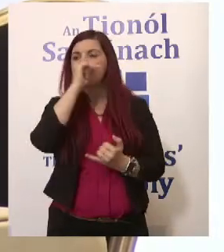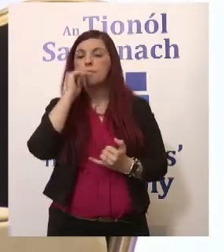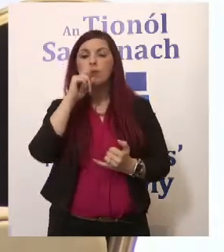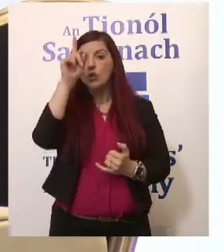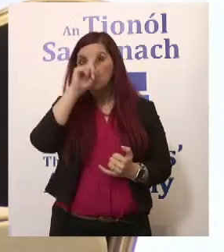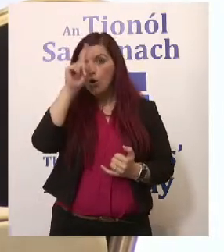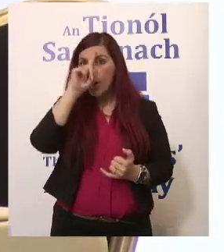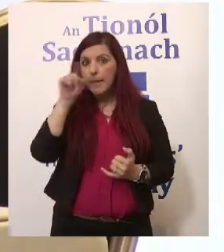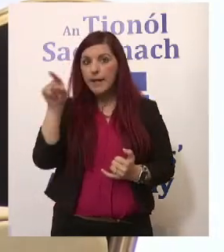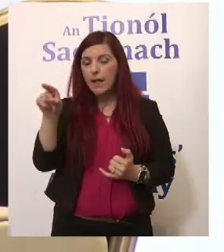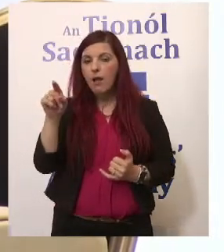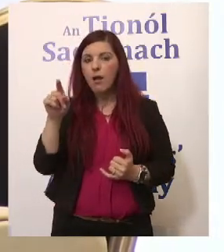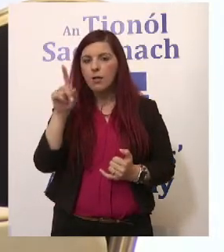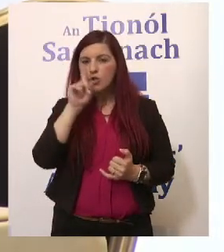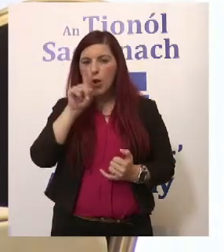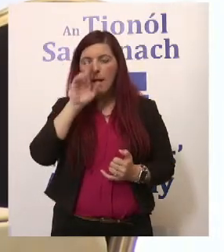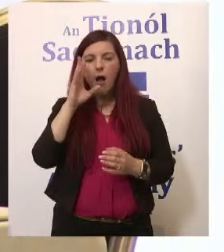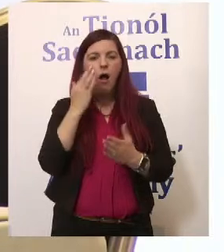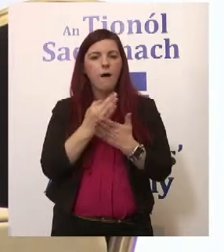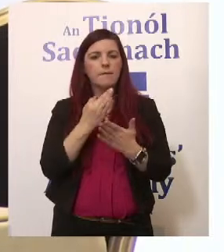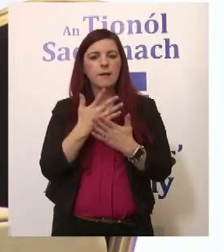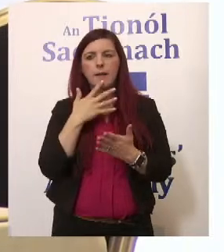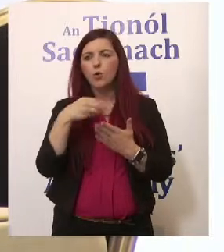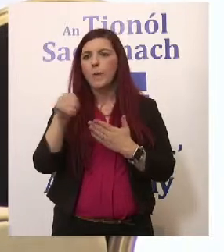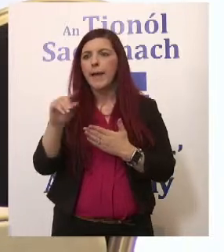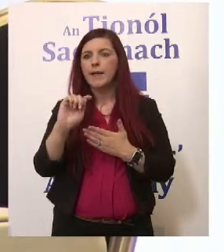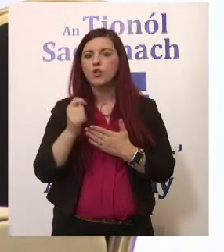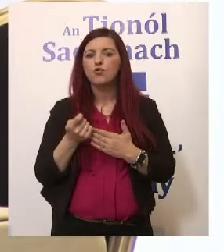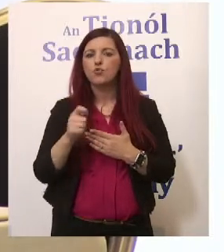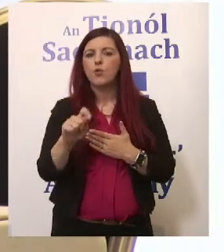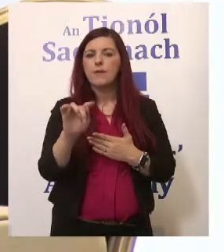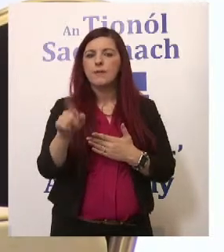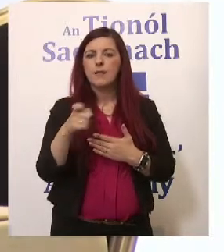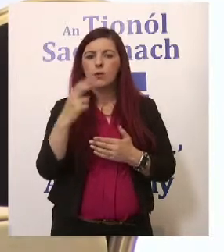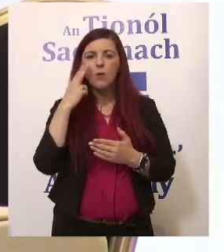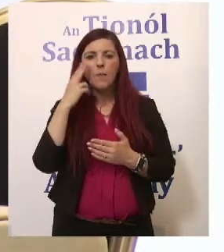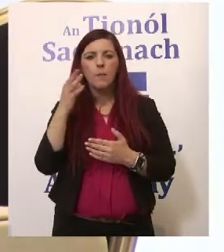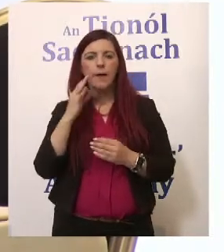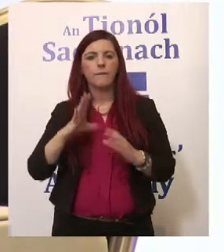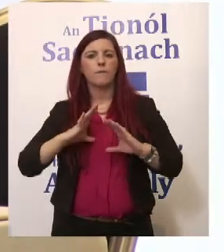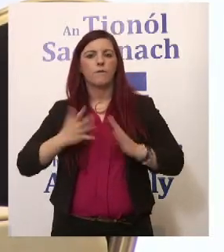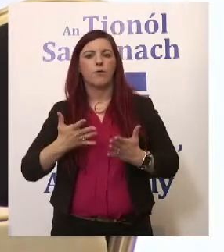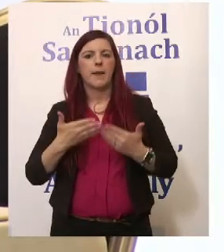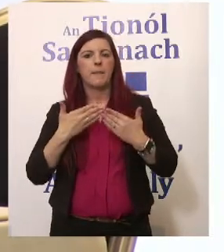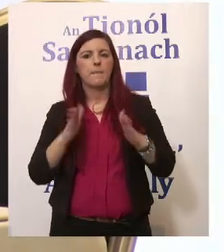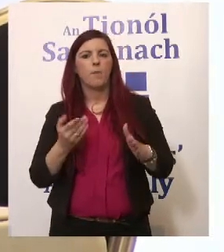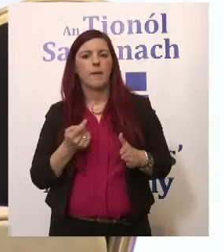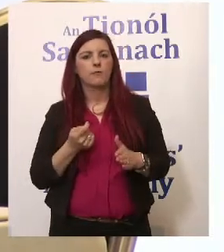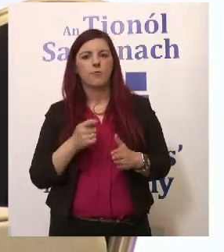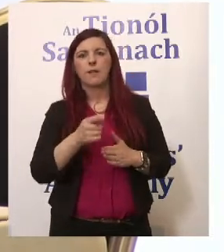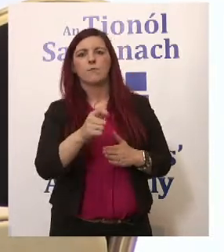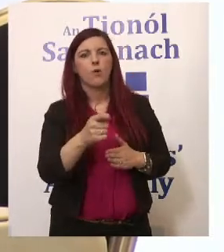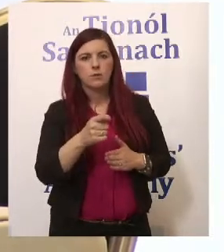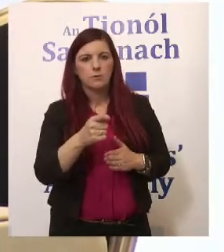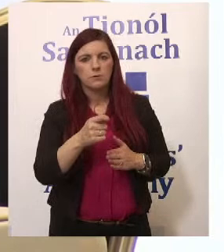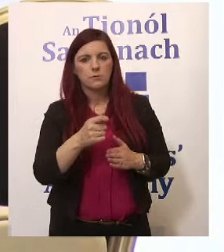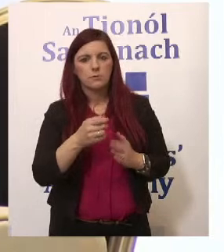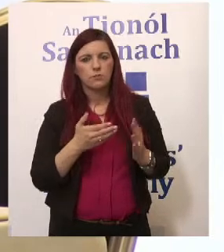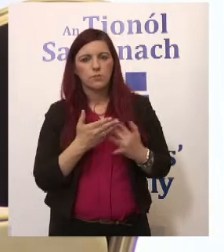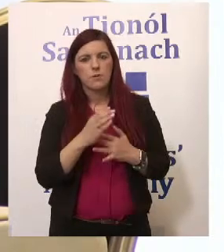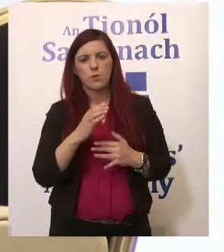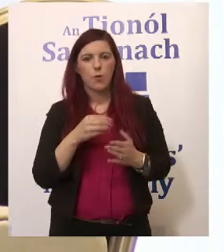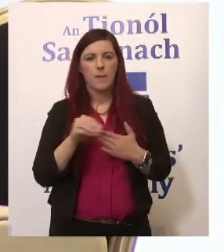cities, if you pay the tourist tax, you usually get free public transport in the city transport system. So you pay